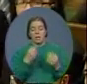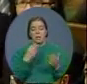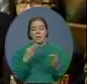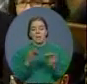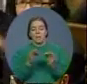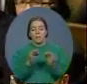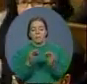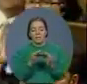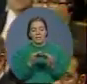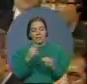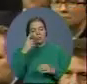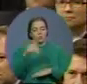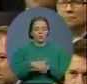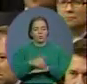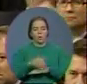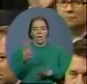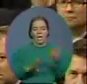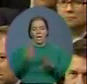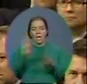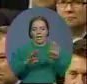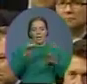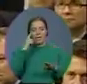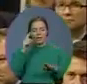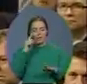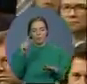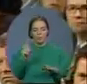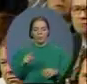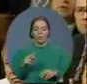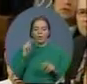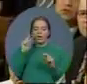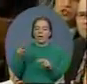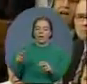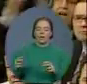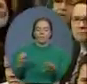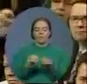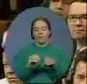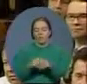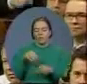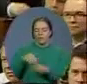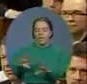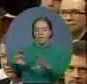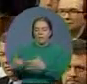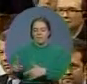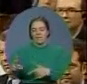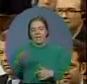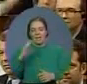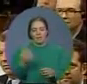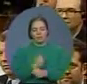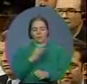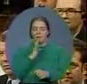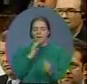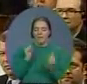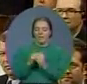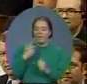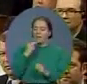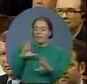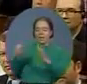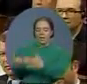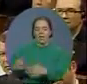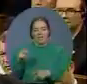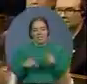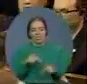party. That's who gets to talk to them about policy. That's who they listen to. And what's more, it's illegal. He should apologize and he should step out of